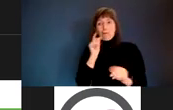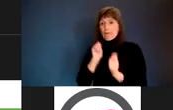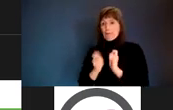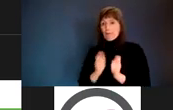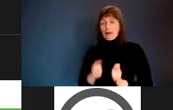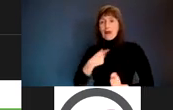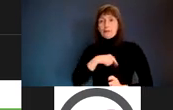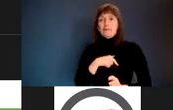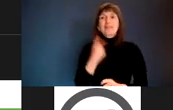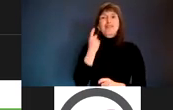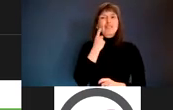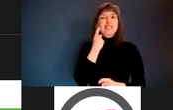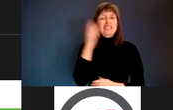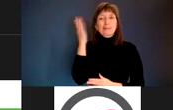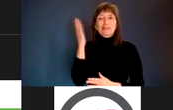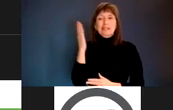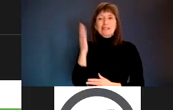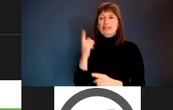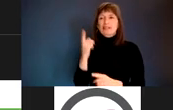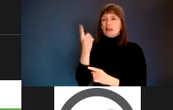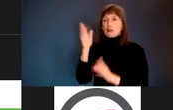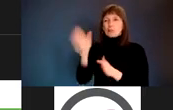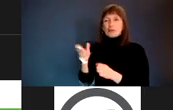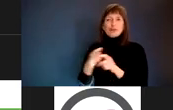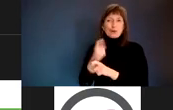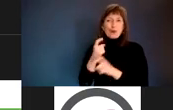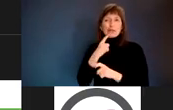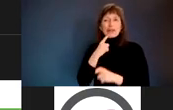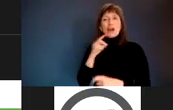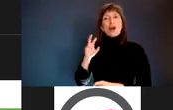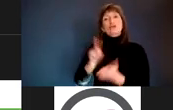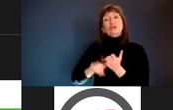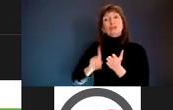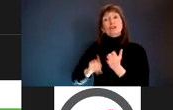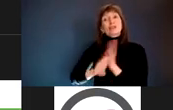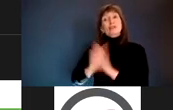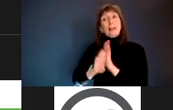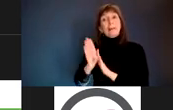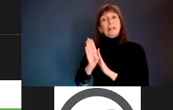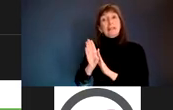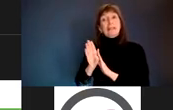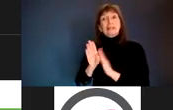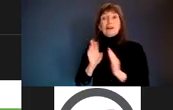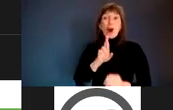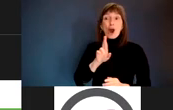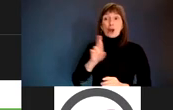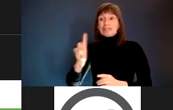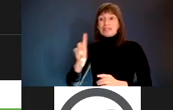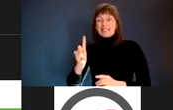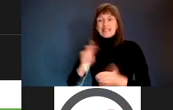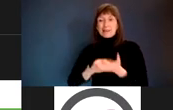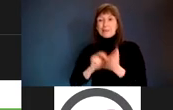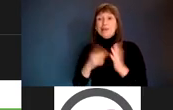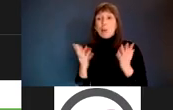someone was joking about research and development. And they said really the R&D stands for rob and duplicate. So if there are things